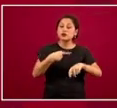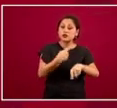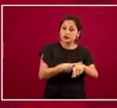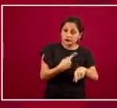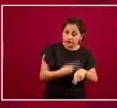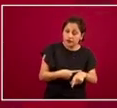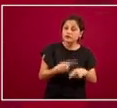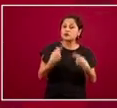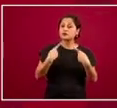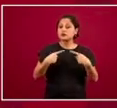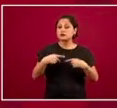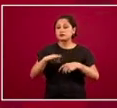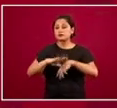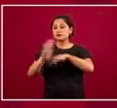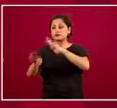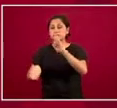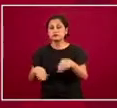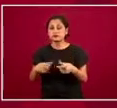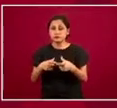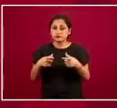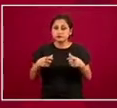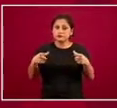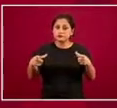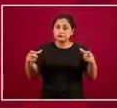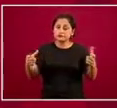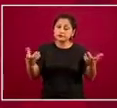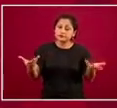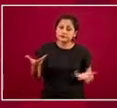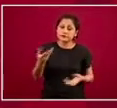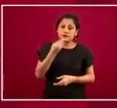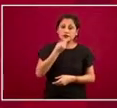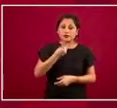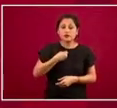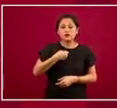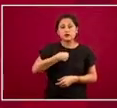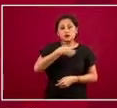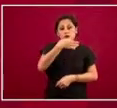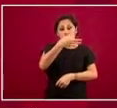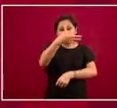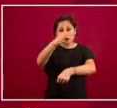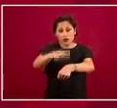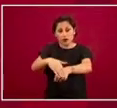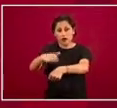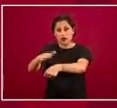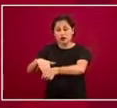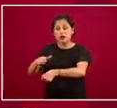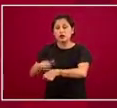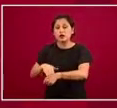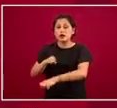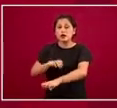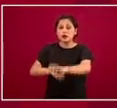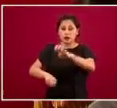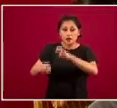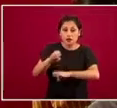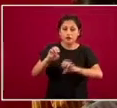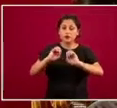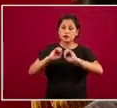down the rate. The rate continues to present an upward trend. So I would like to